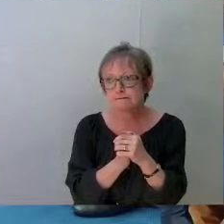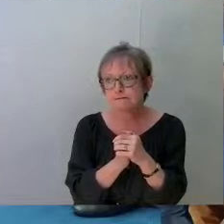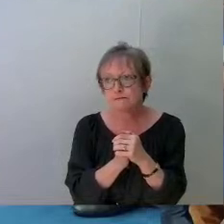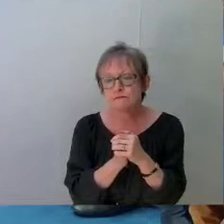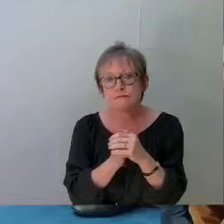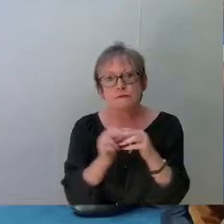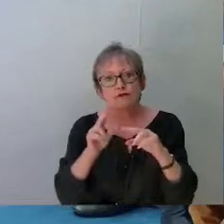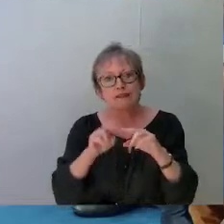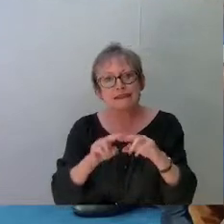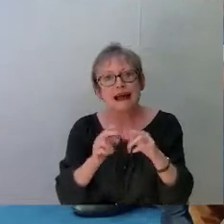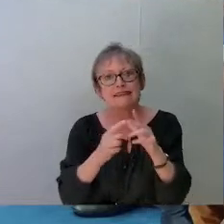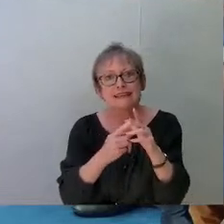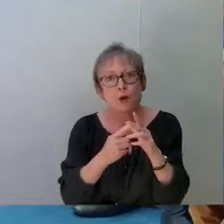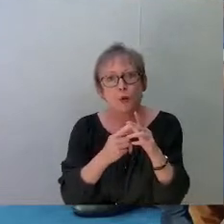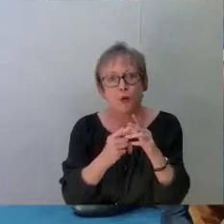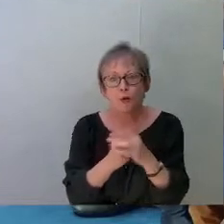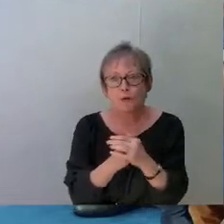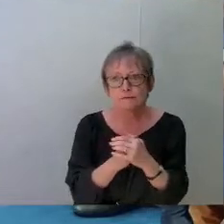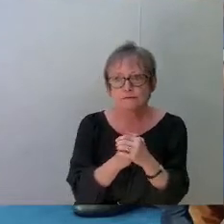Vida Adigu.